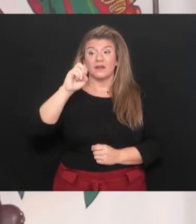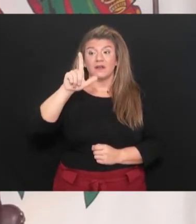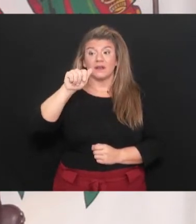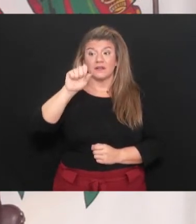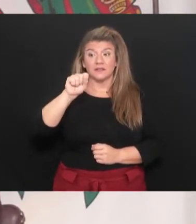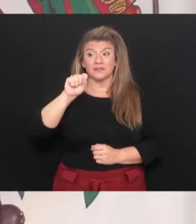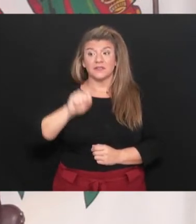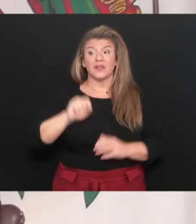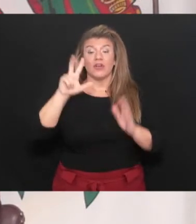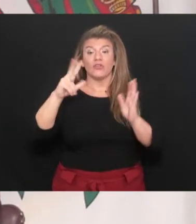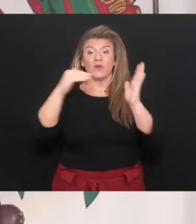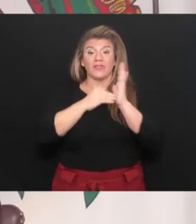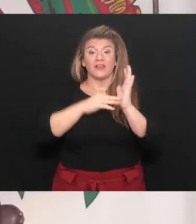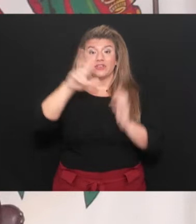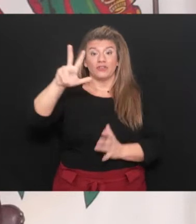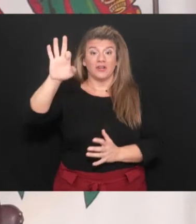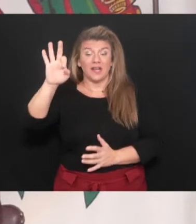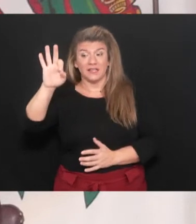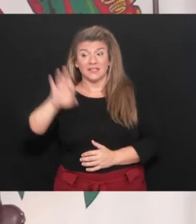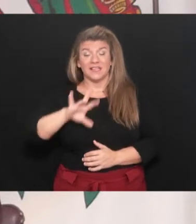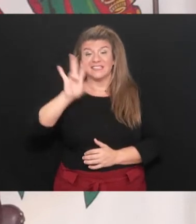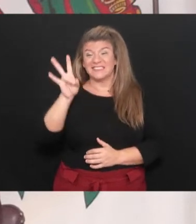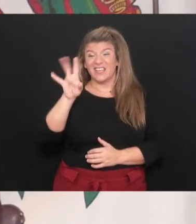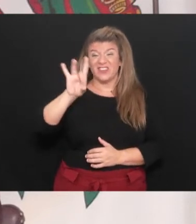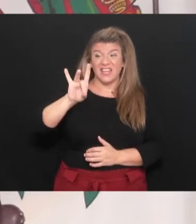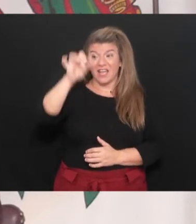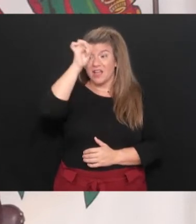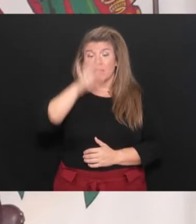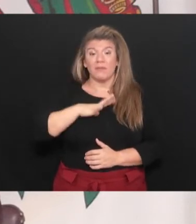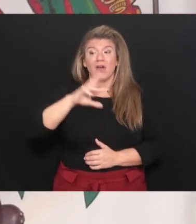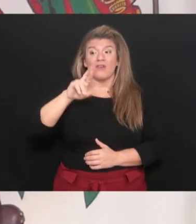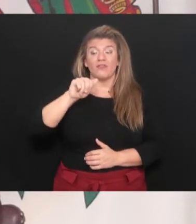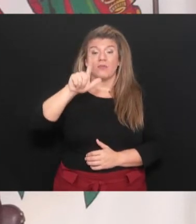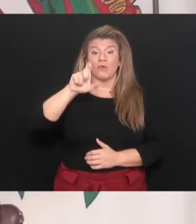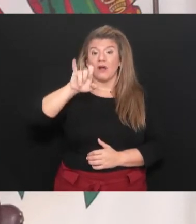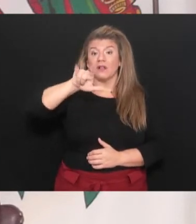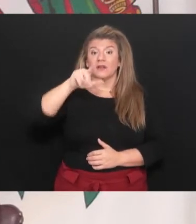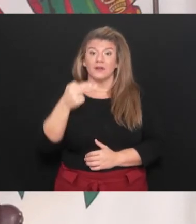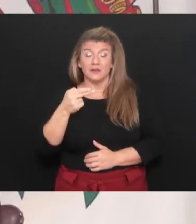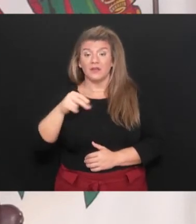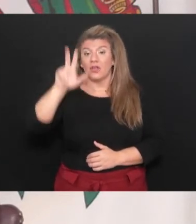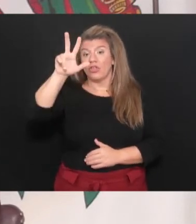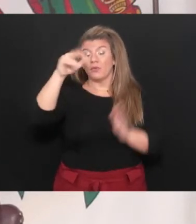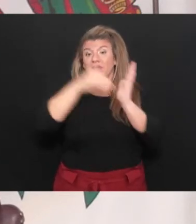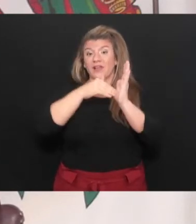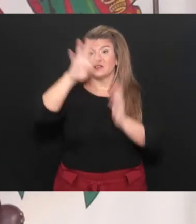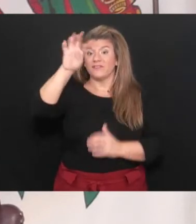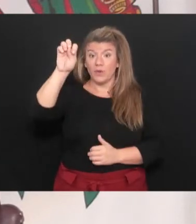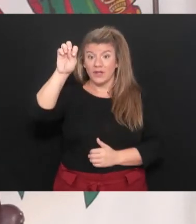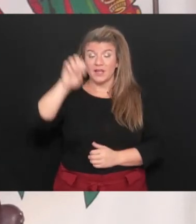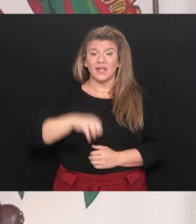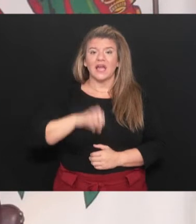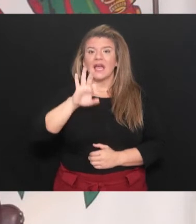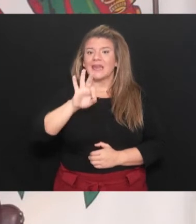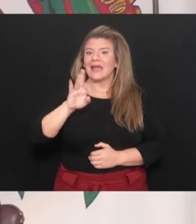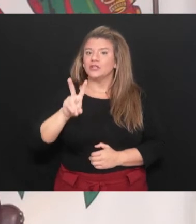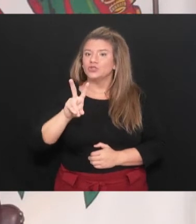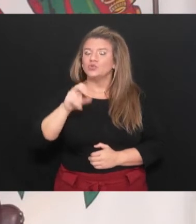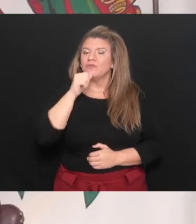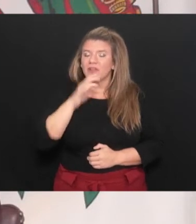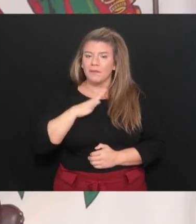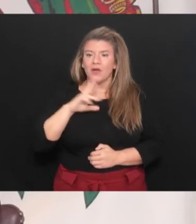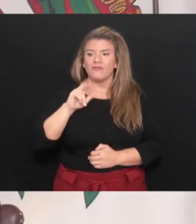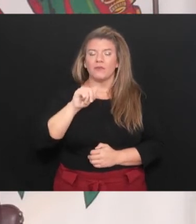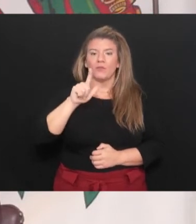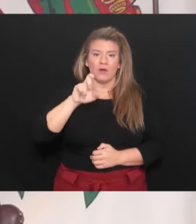The 3,039th death, a 78-year-old male from Raleigh County. The 3,040th death, a 92-year-old female from